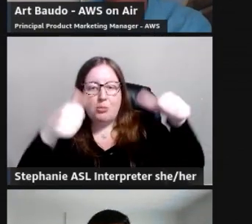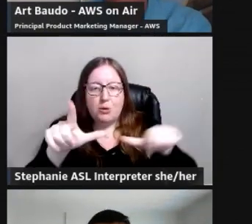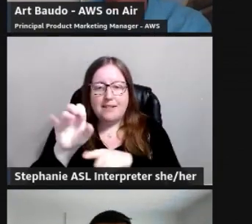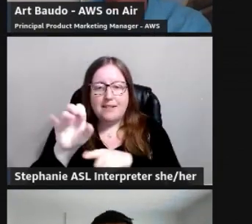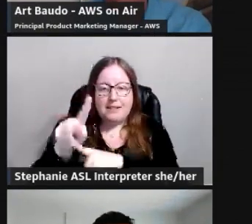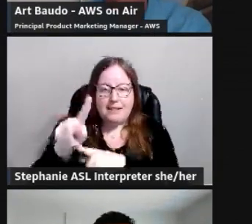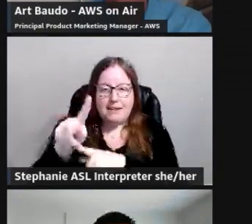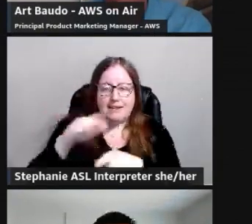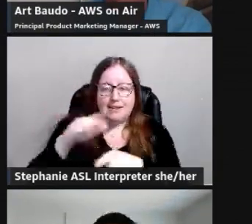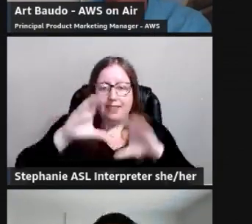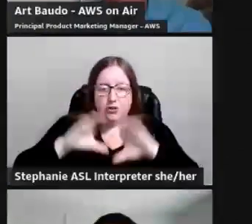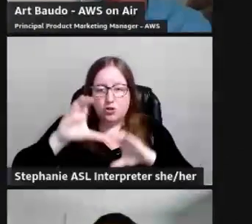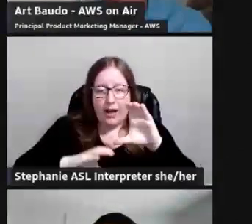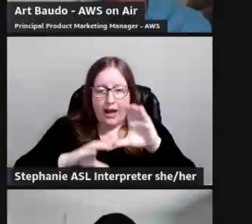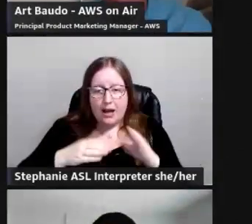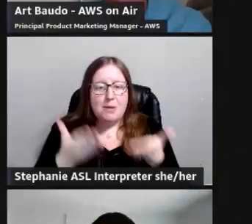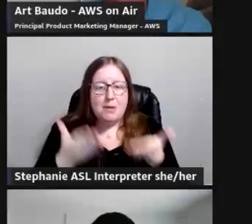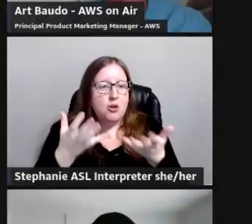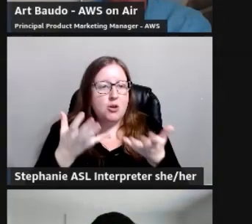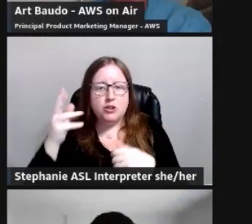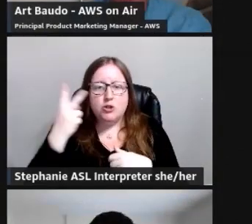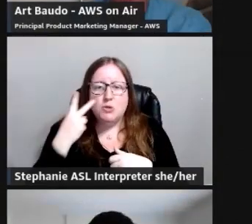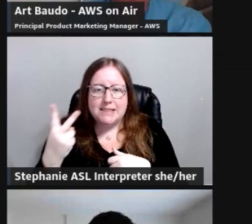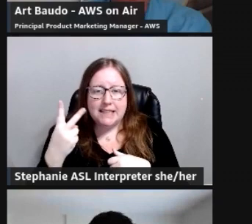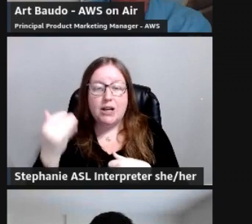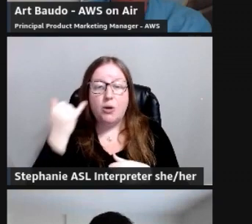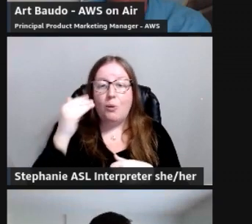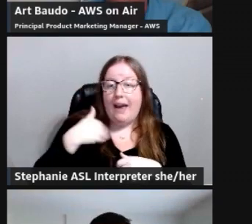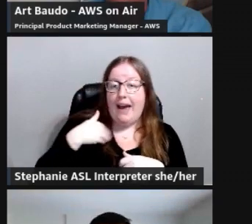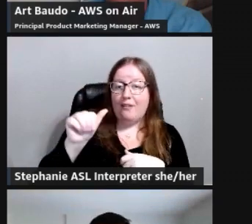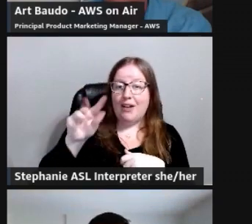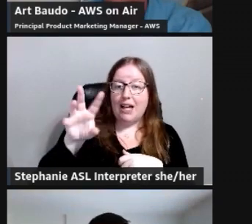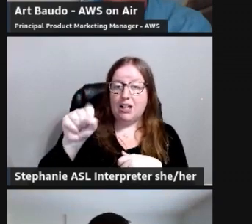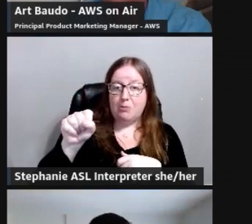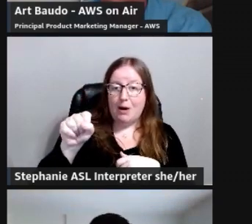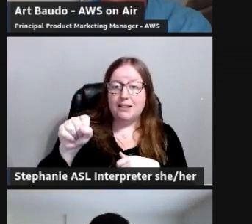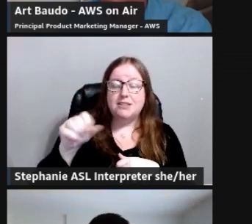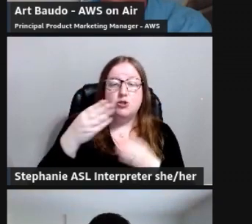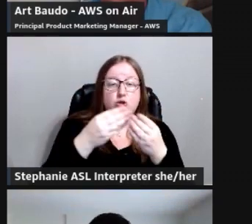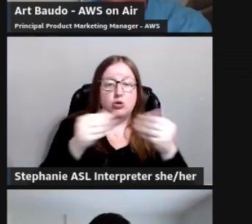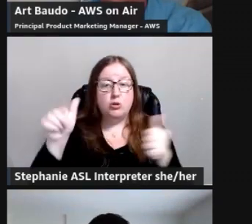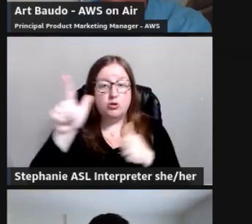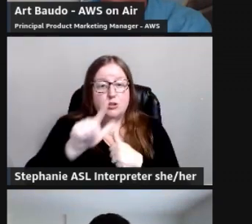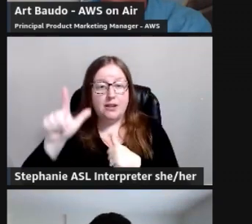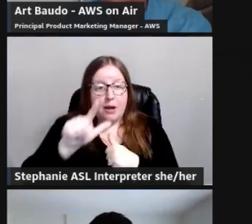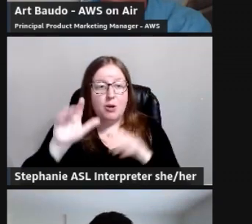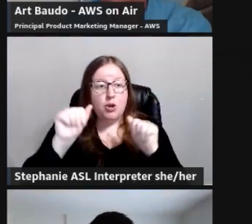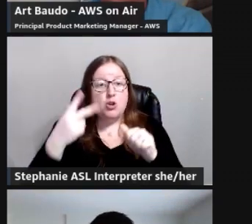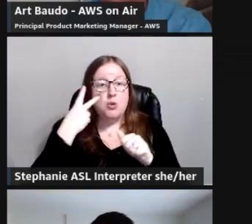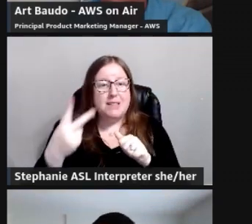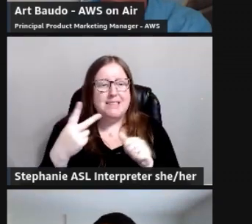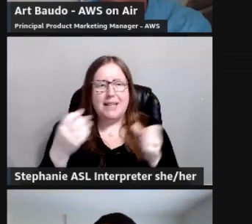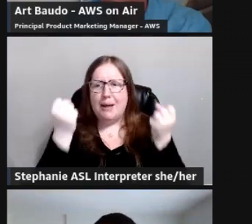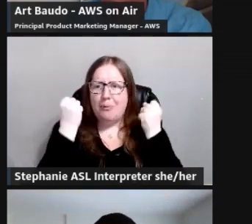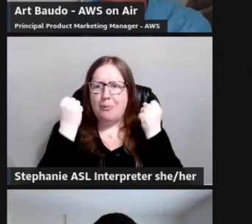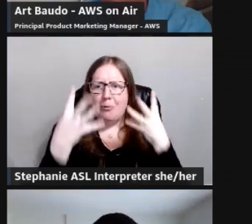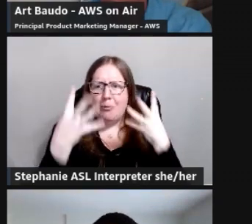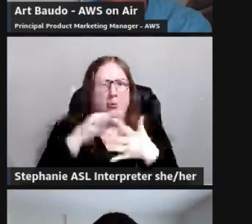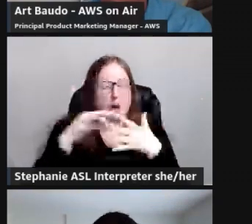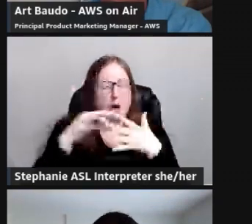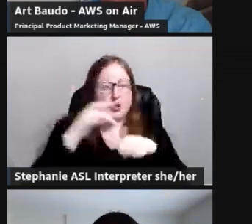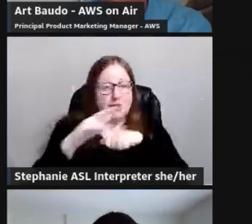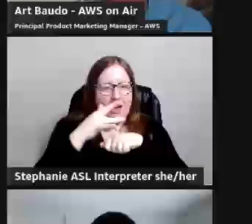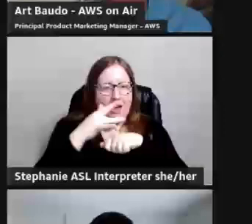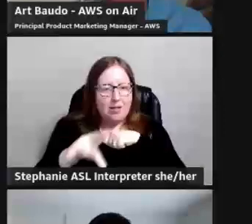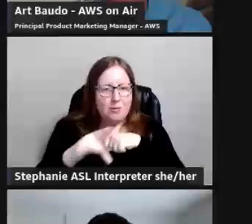the chat window if you want to explore. So we have the AWS Solutions Library, and as you can see, there's multiple options available here, right? You